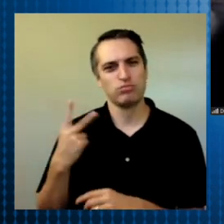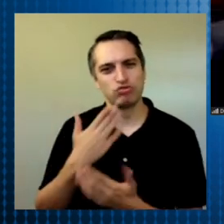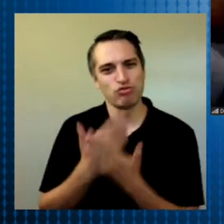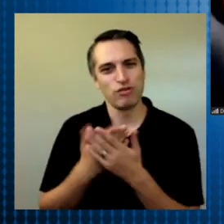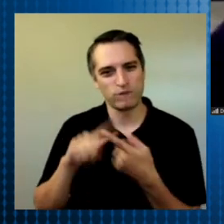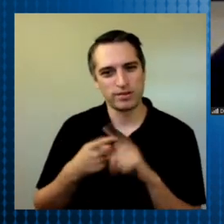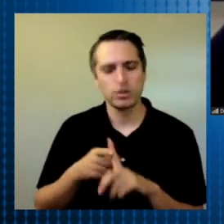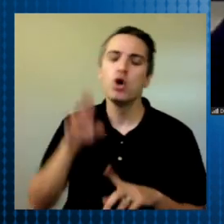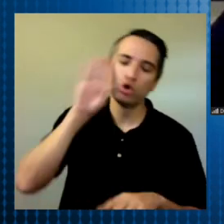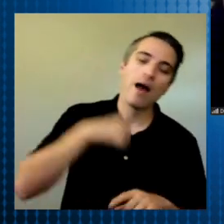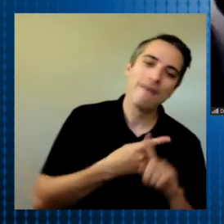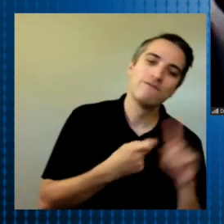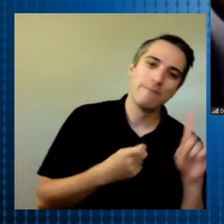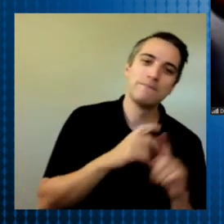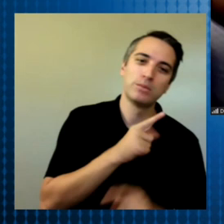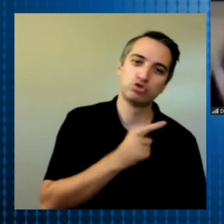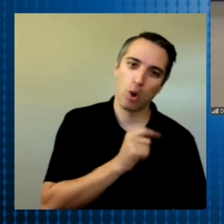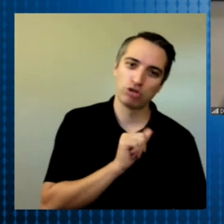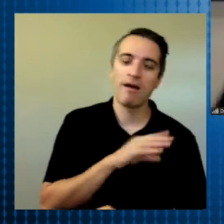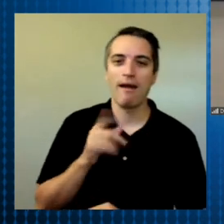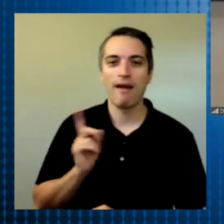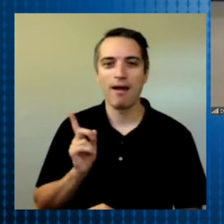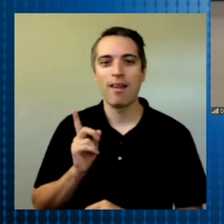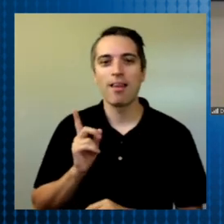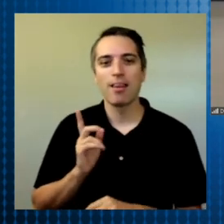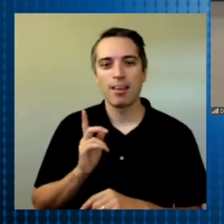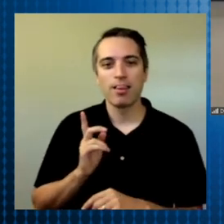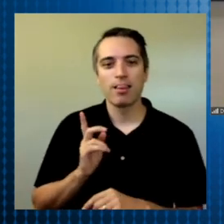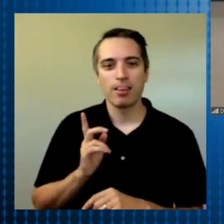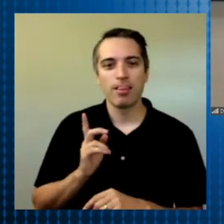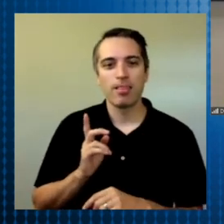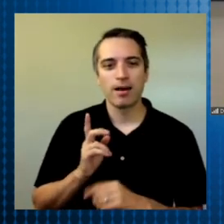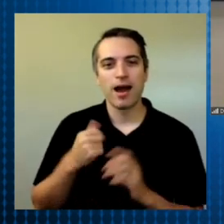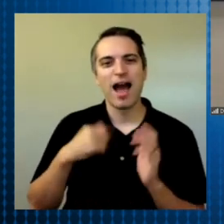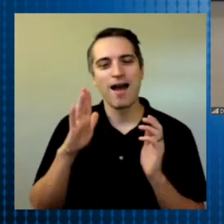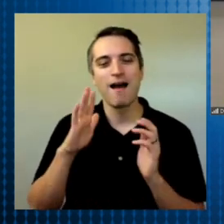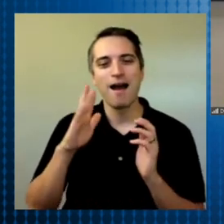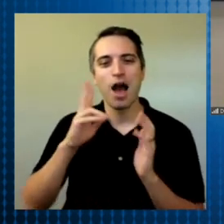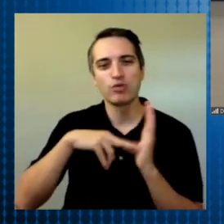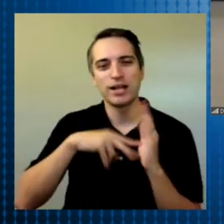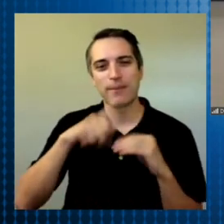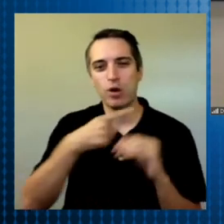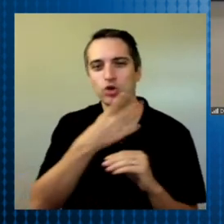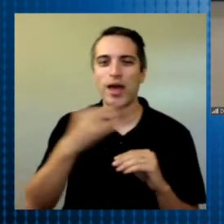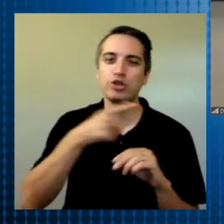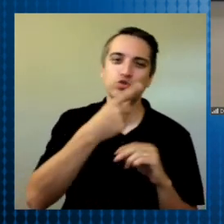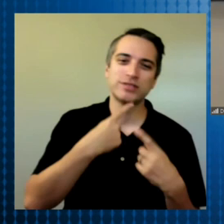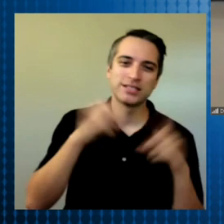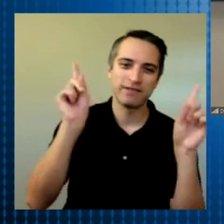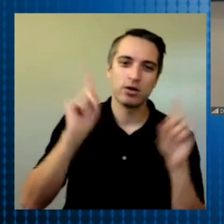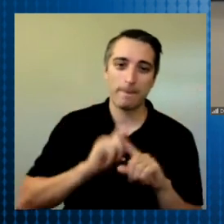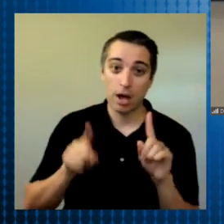from Georgia, and this little white girl raised a question. She said, I read about you now, and you blown up and this and that. She said, but